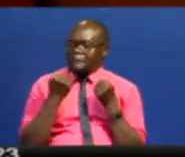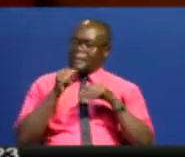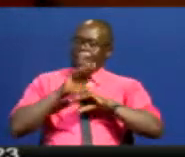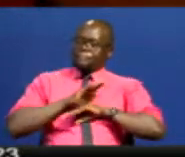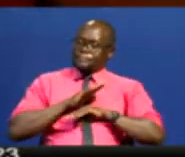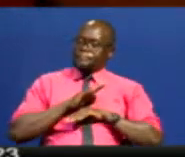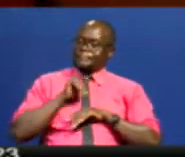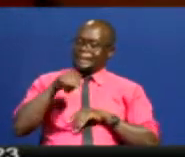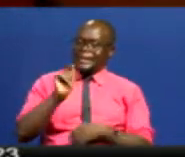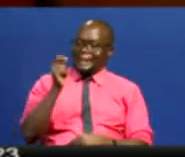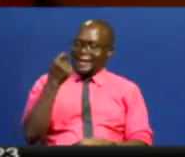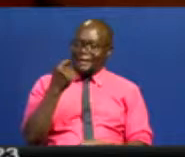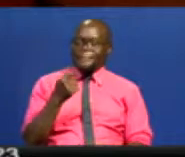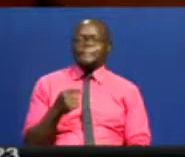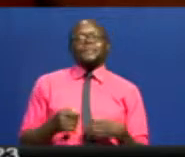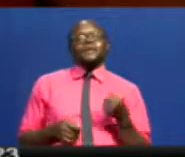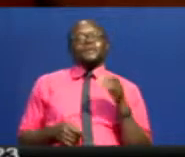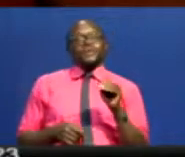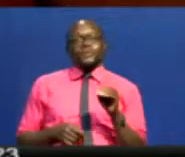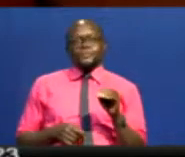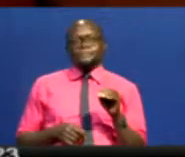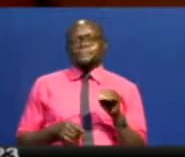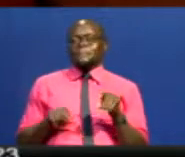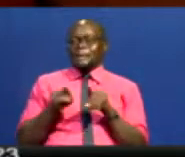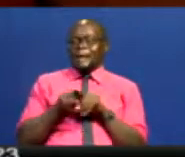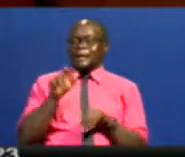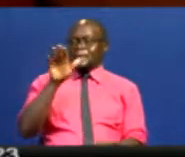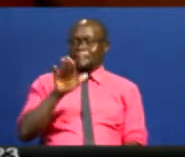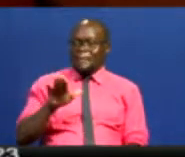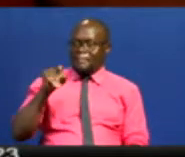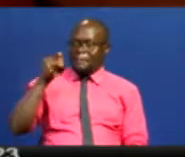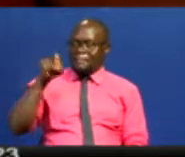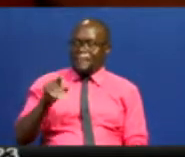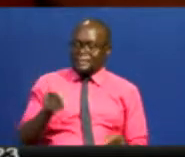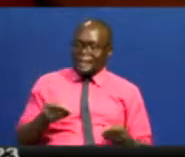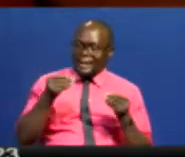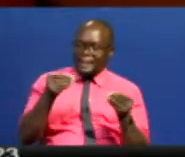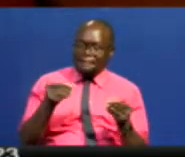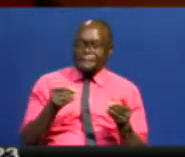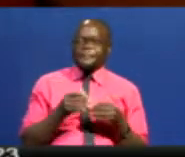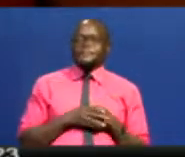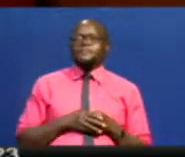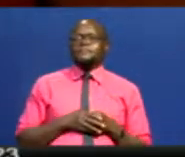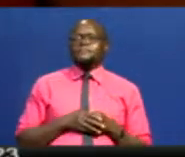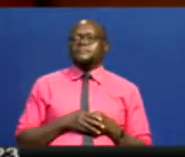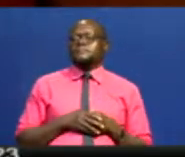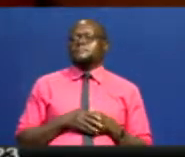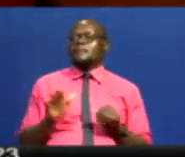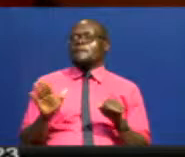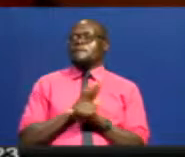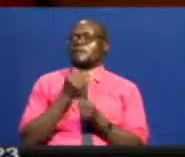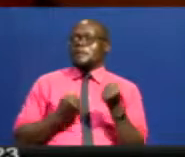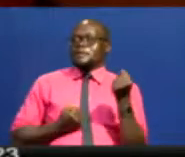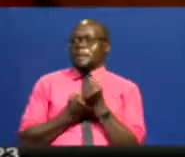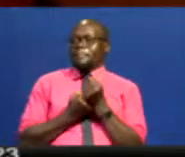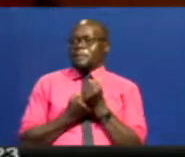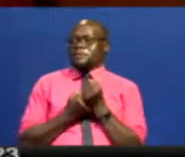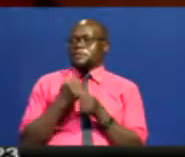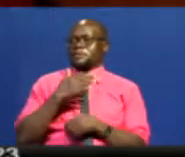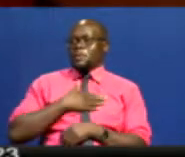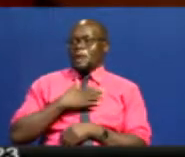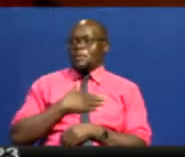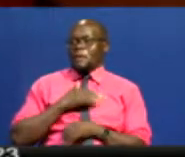nutrition in this country. And therefore, as parliamentarians, we have to give full support to